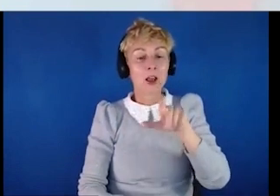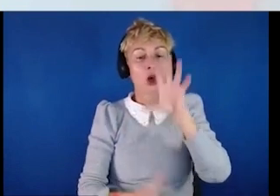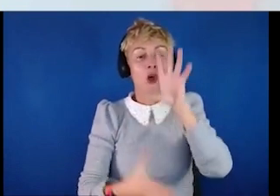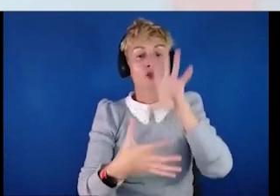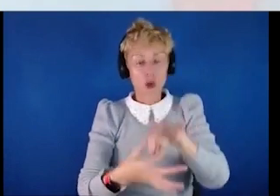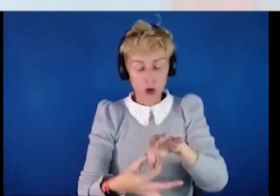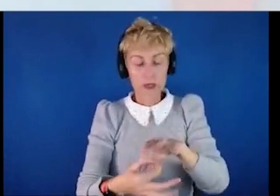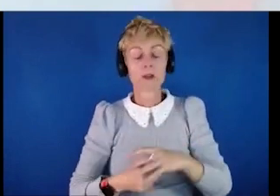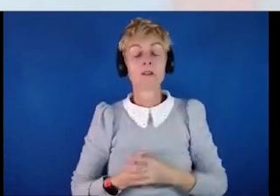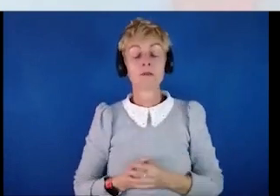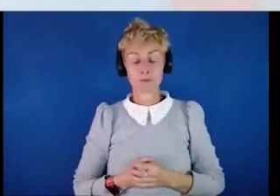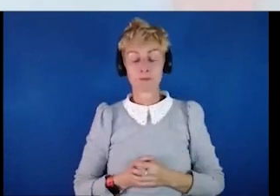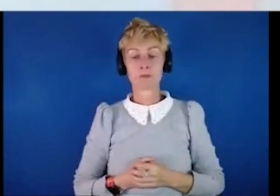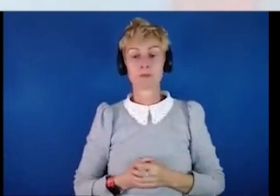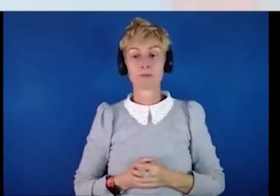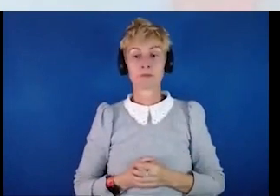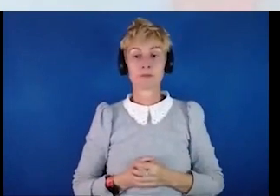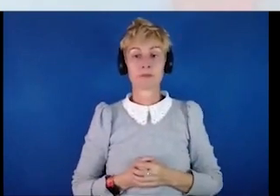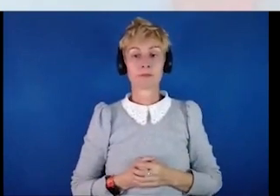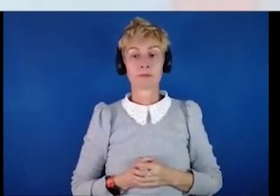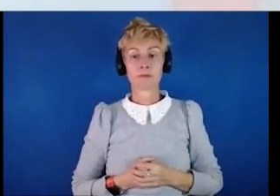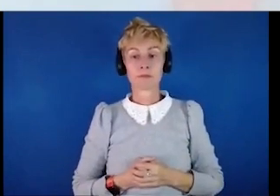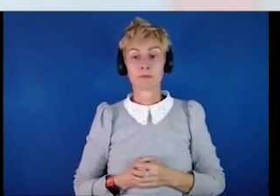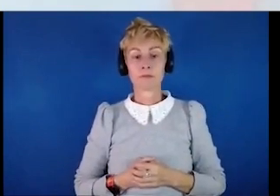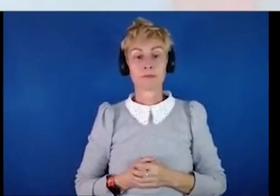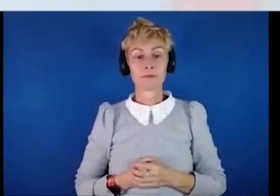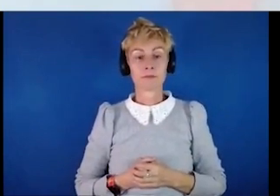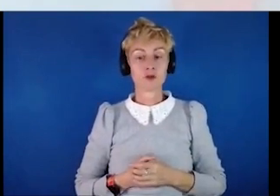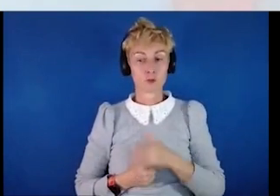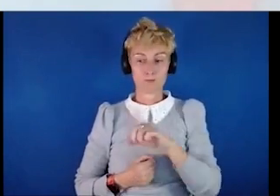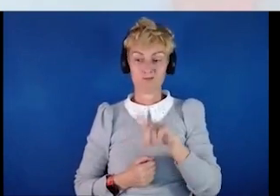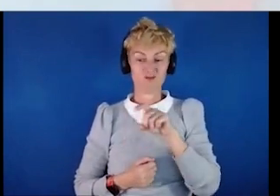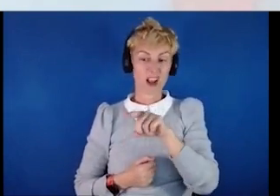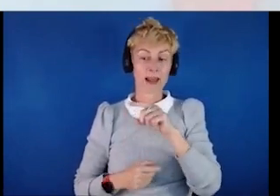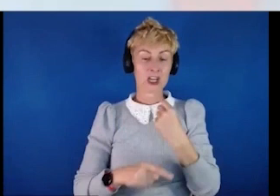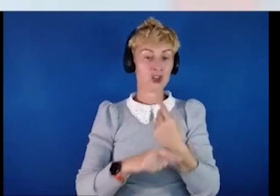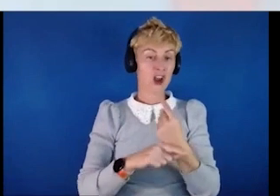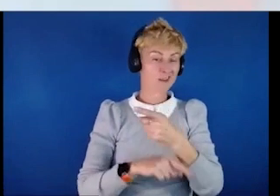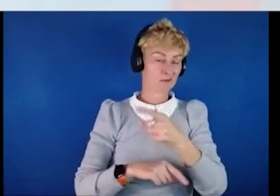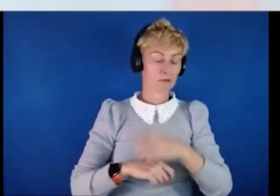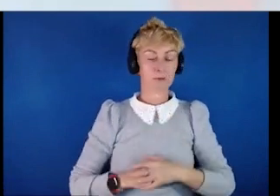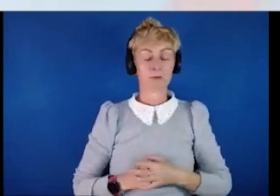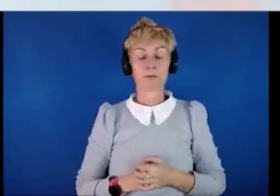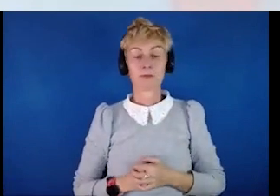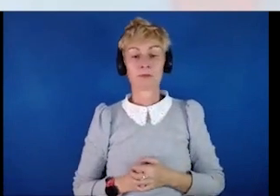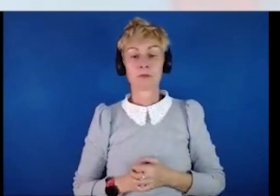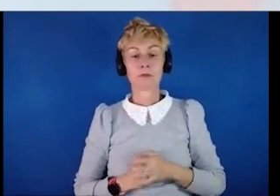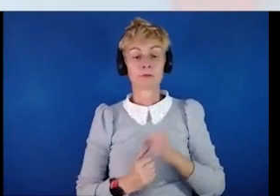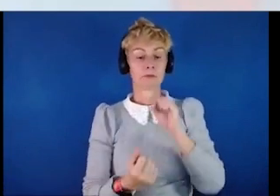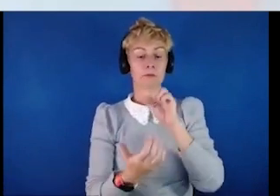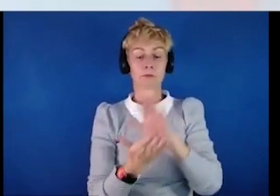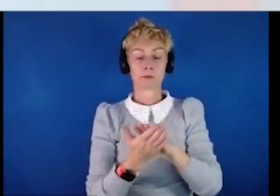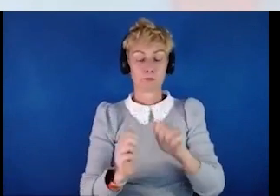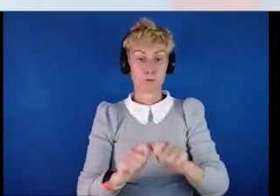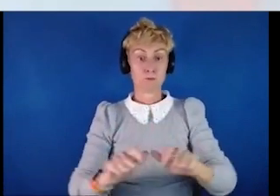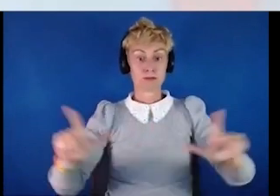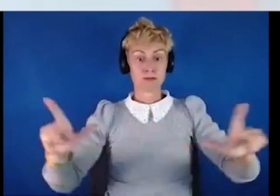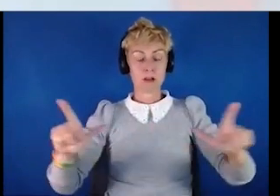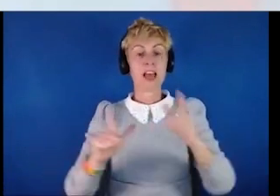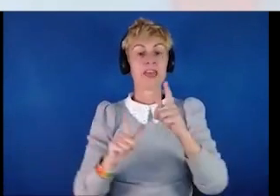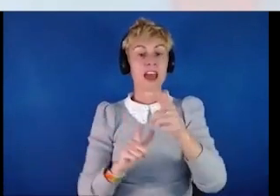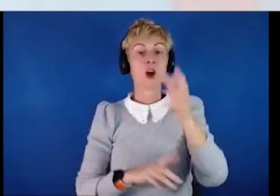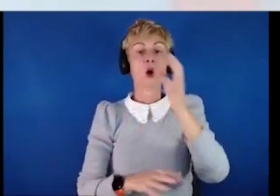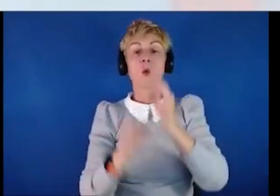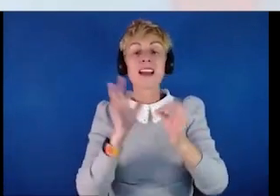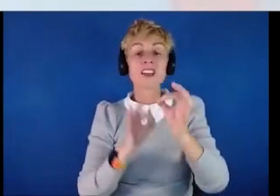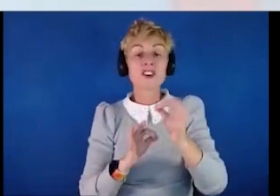in there. So if you want to click on that Mentimeter link in the chat, that will take you straight to an input page where you can respond to questions